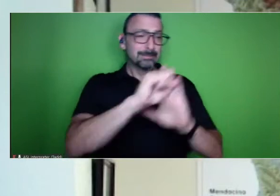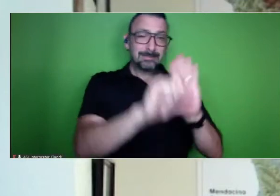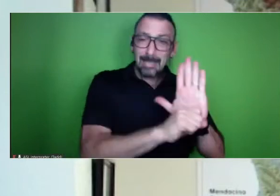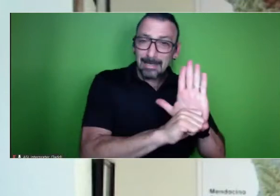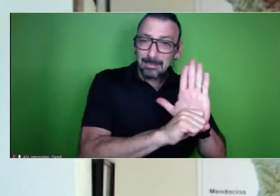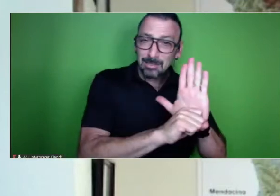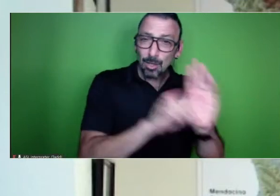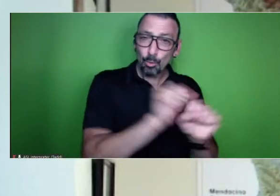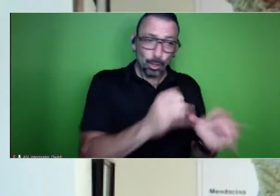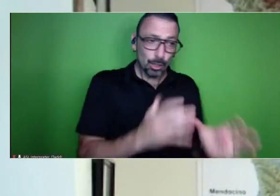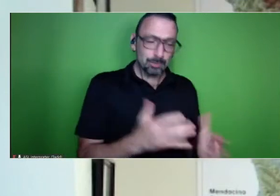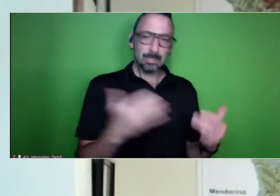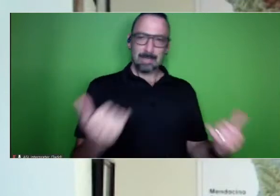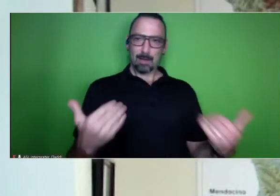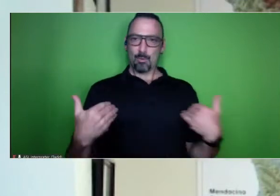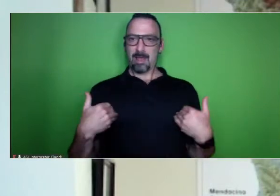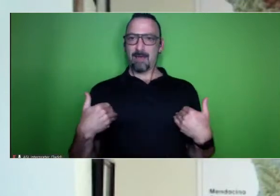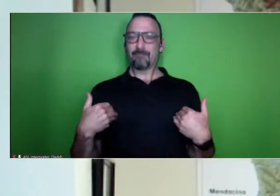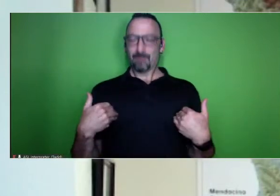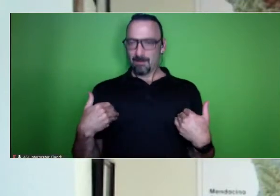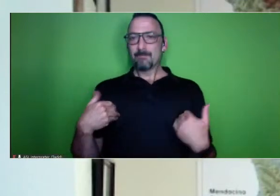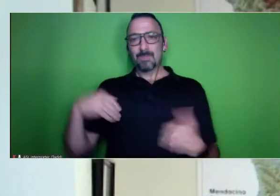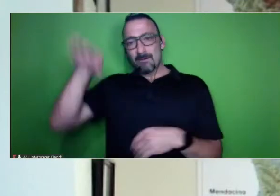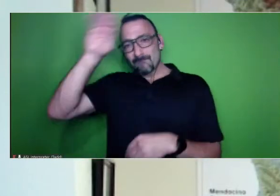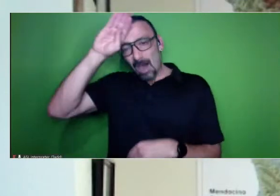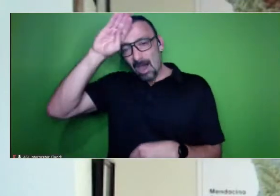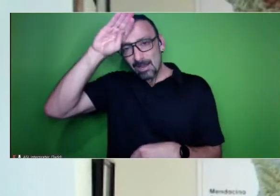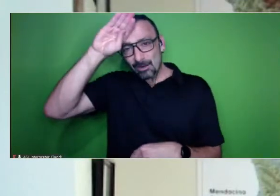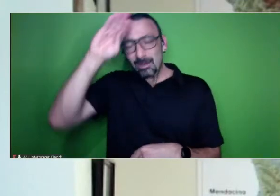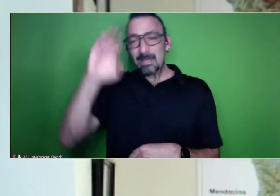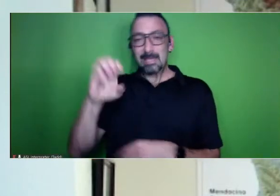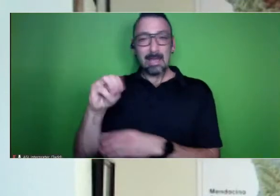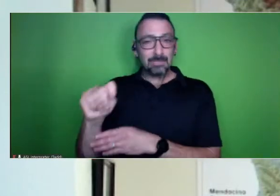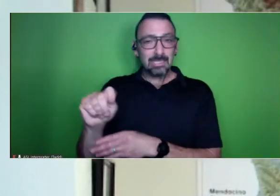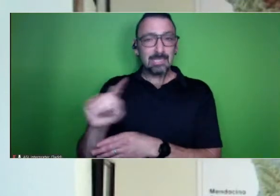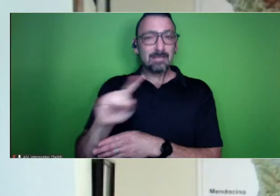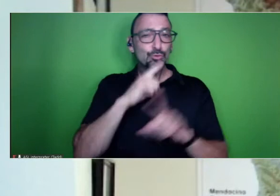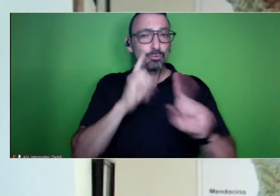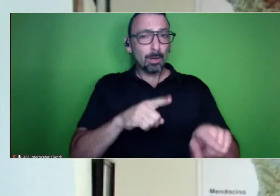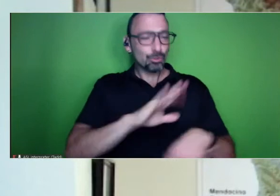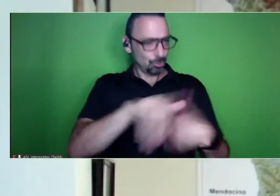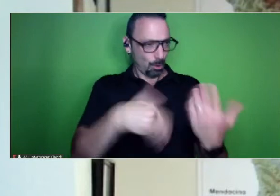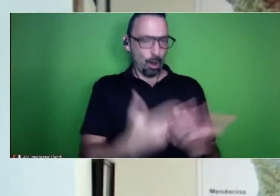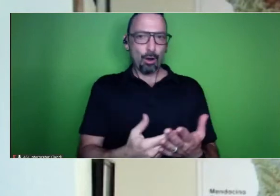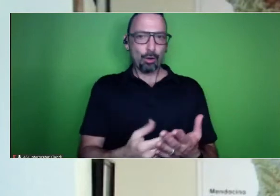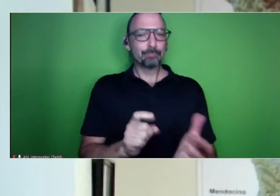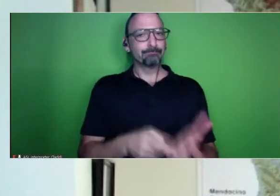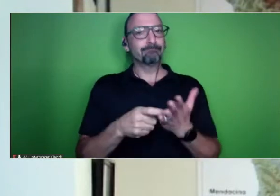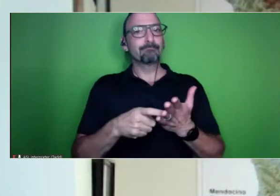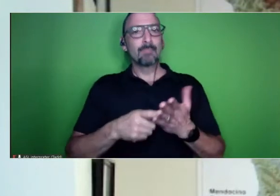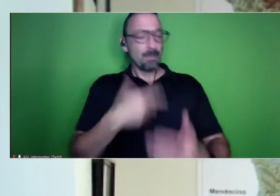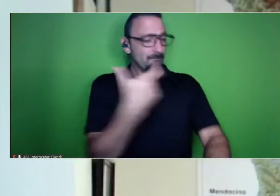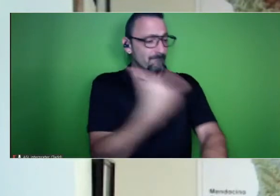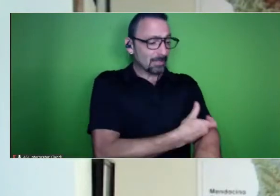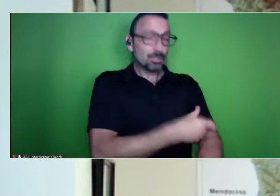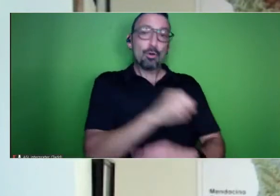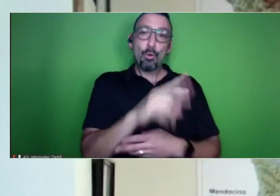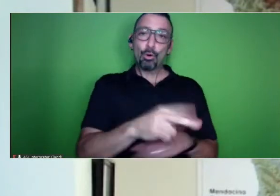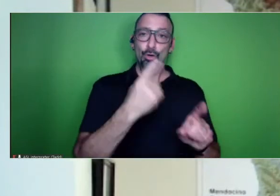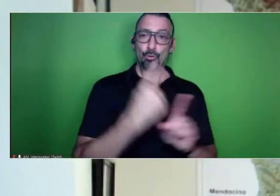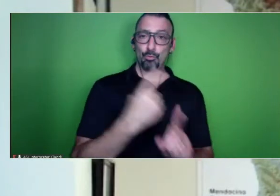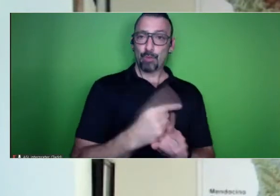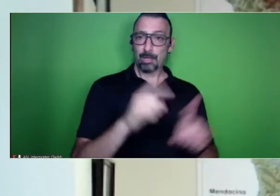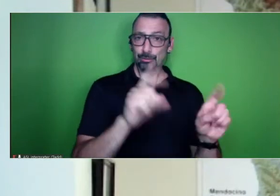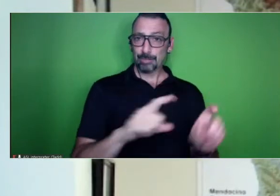have released orders for fire, EMT, and first responders to get vaccinated or regular testing, and